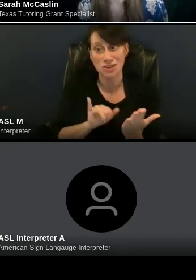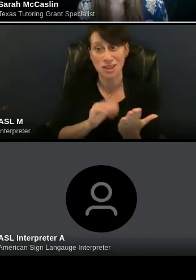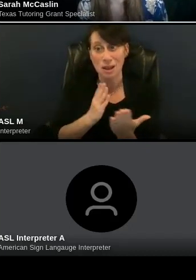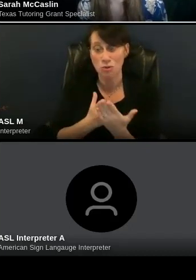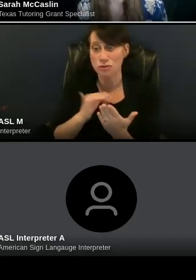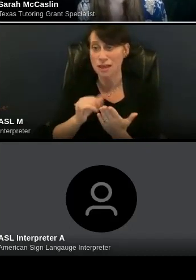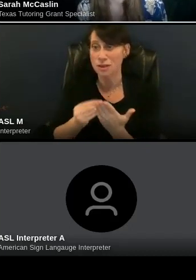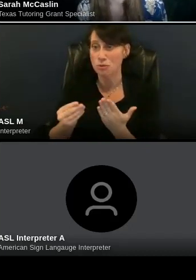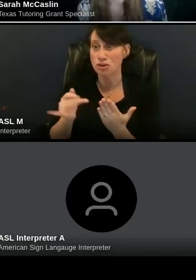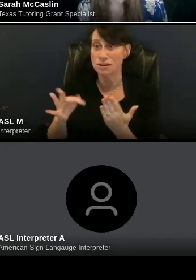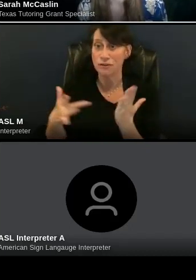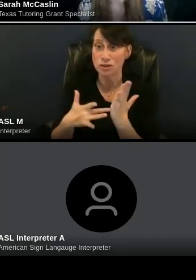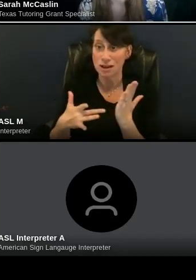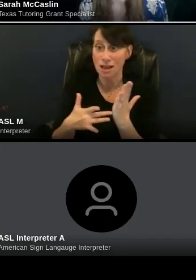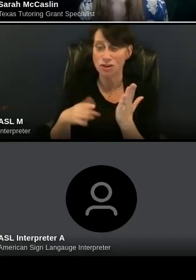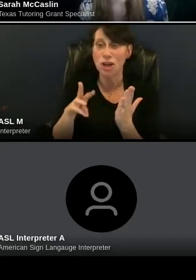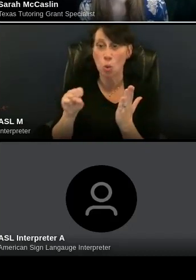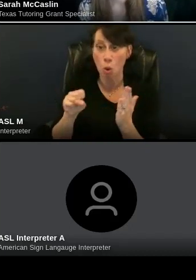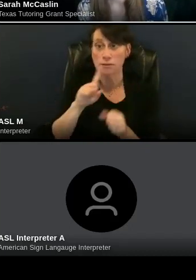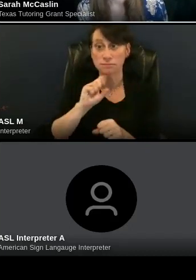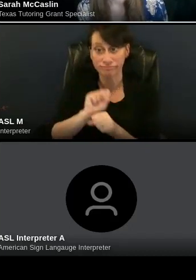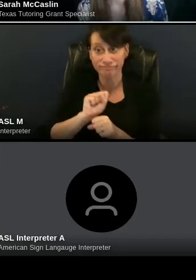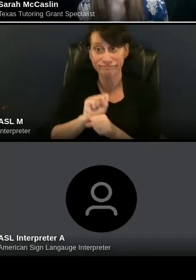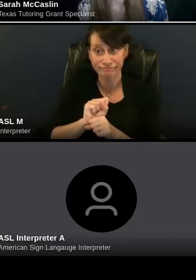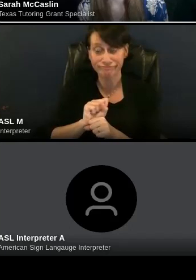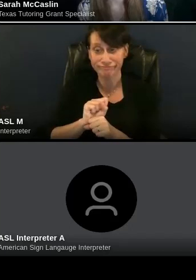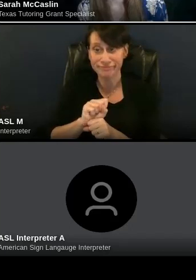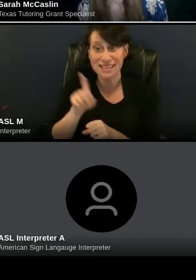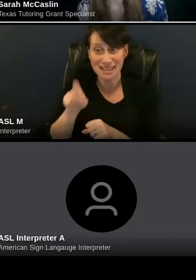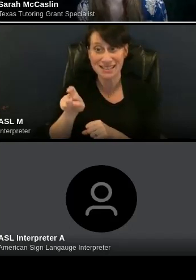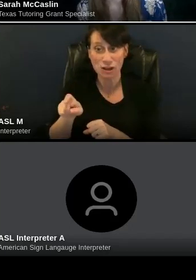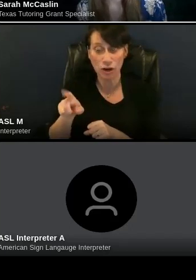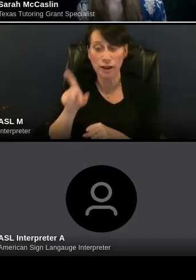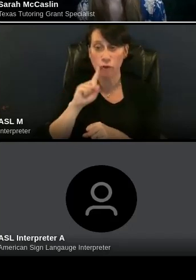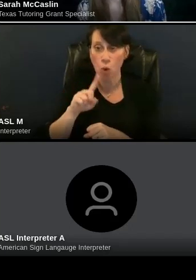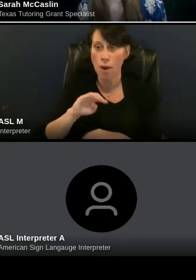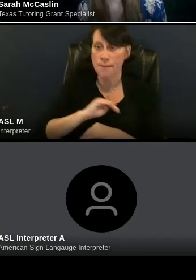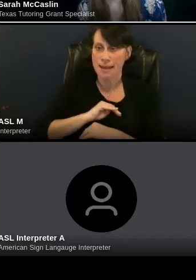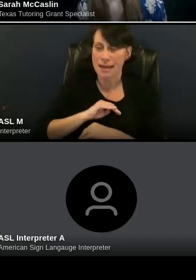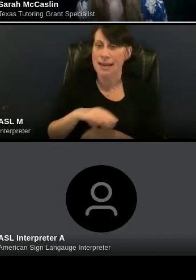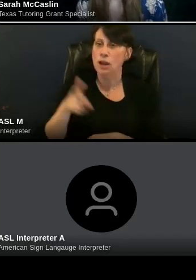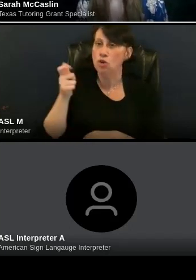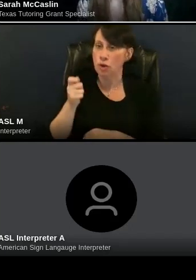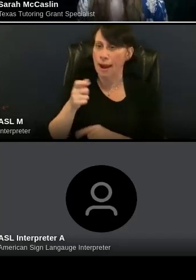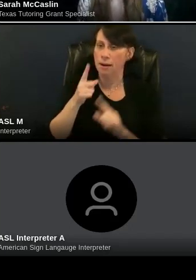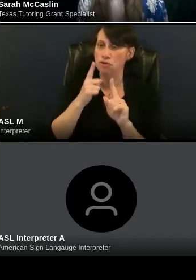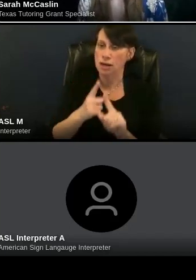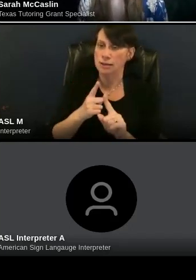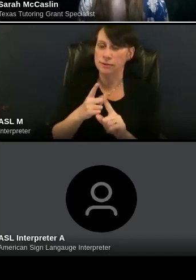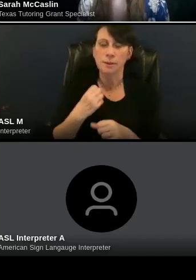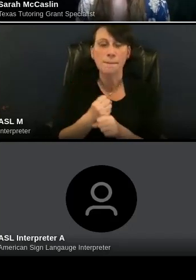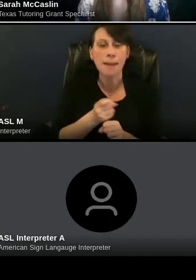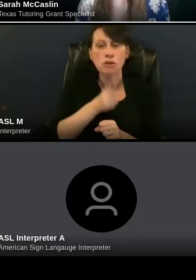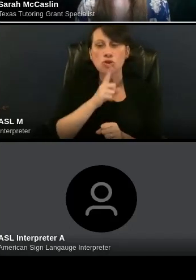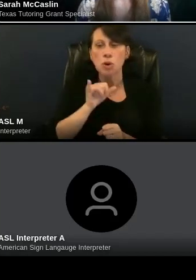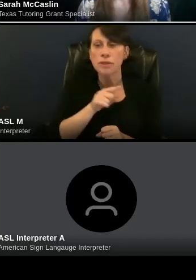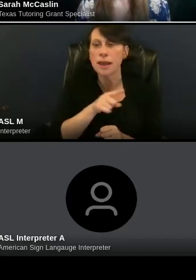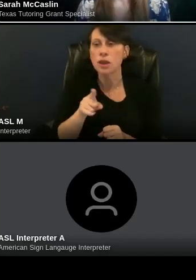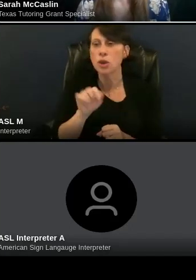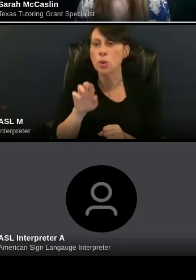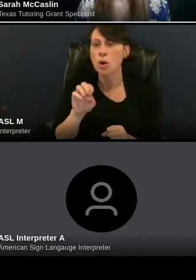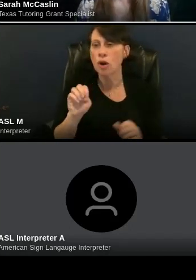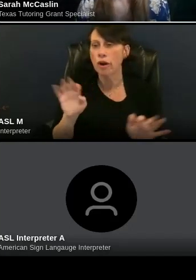the purchase of your technology was in fact necessary to meet grant objectives. So just make sure that you're being